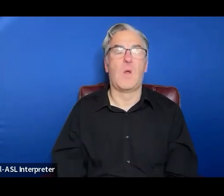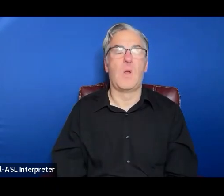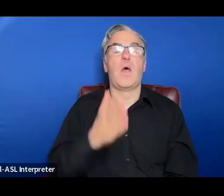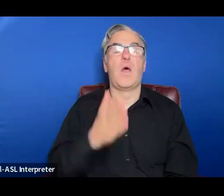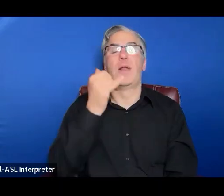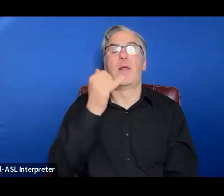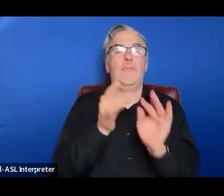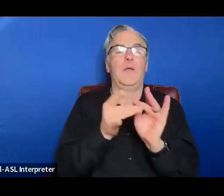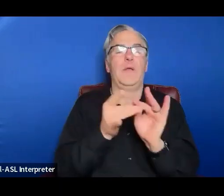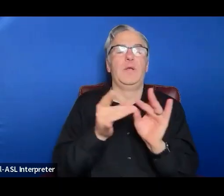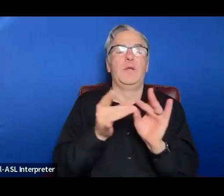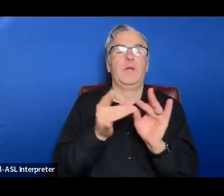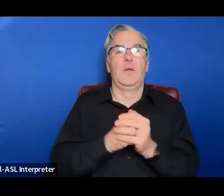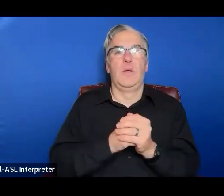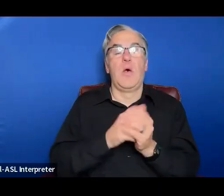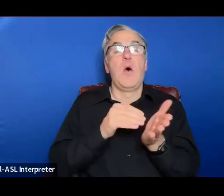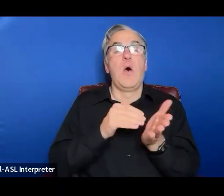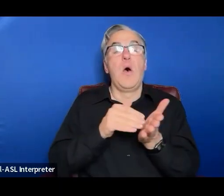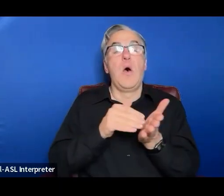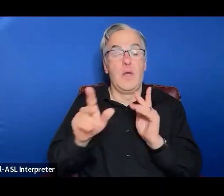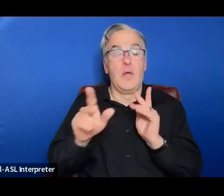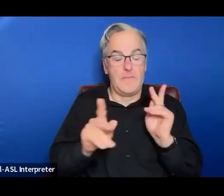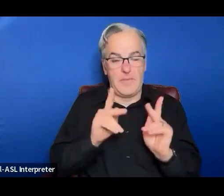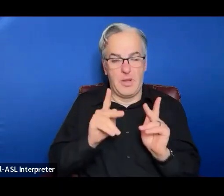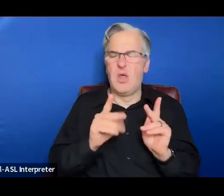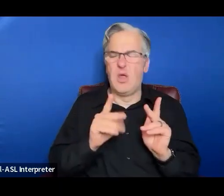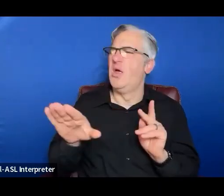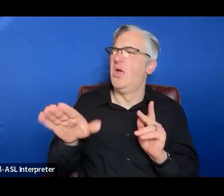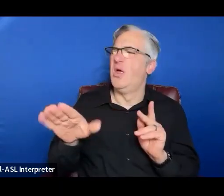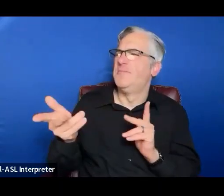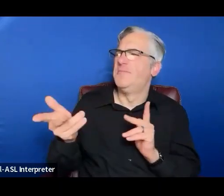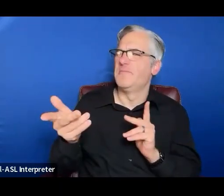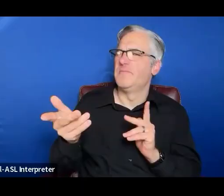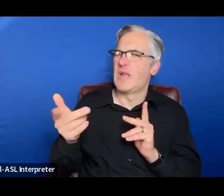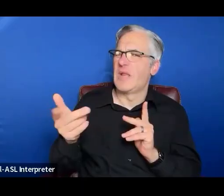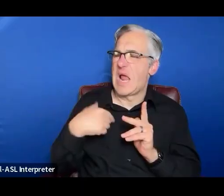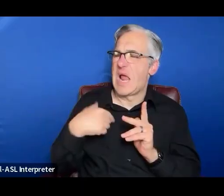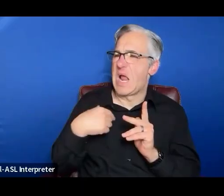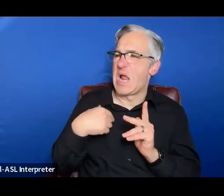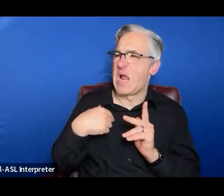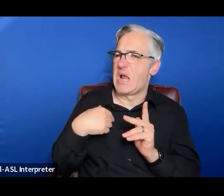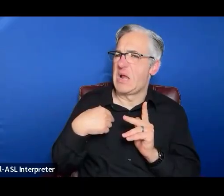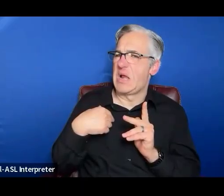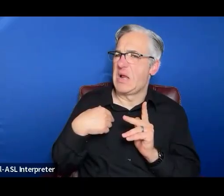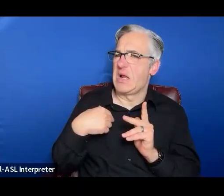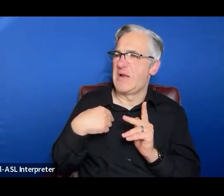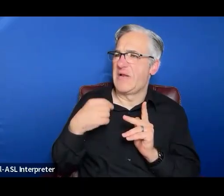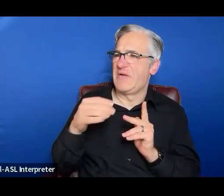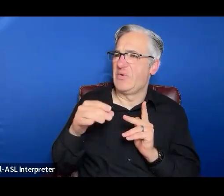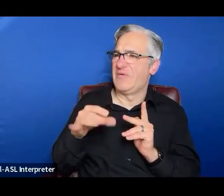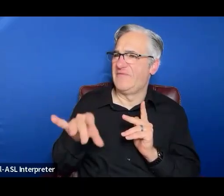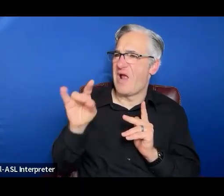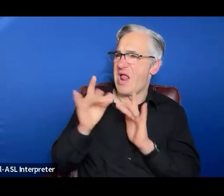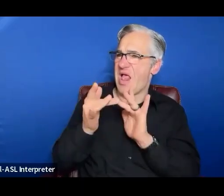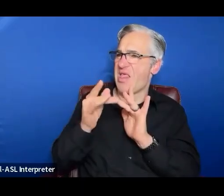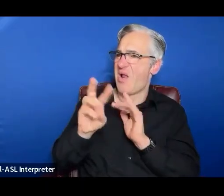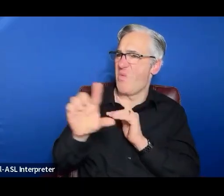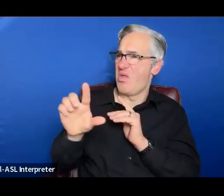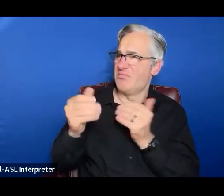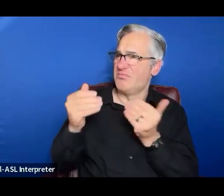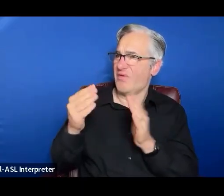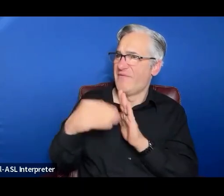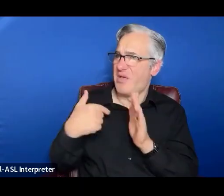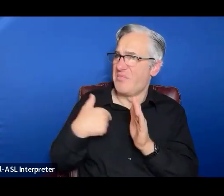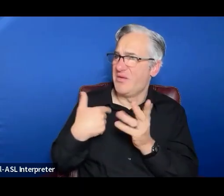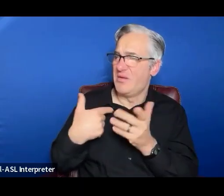Oh, I forgot to say. So a lot of people come to me and say, well, can I do a will I find online?